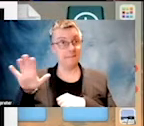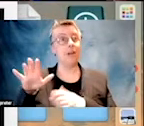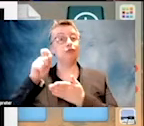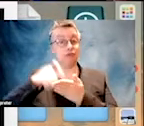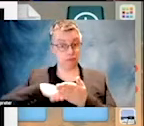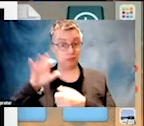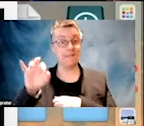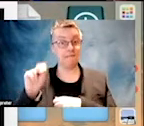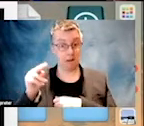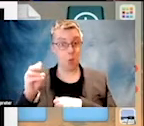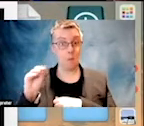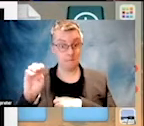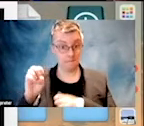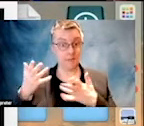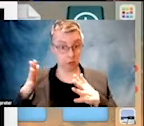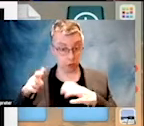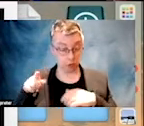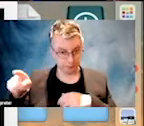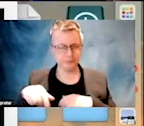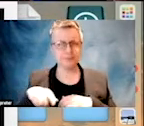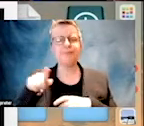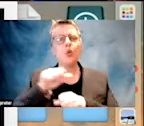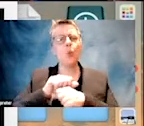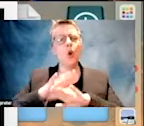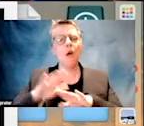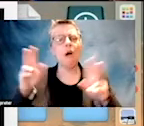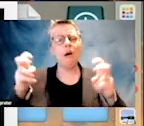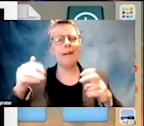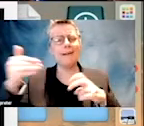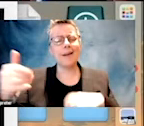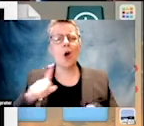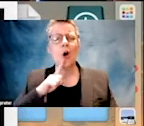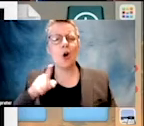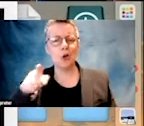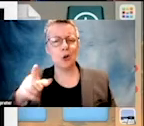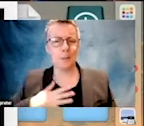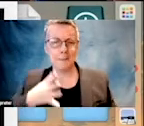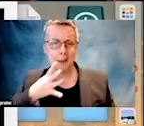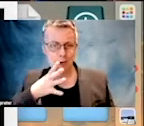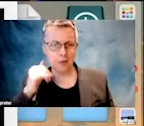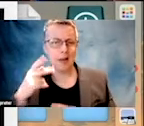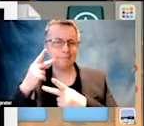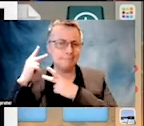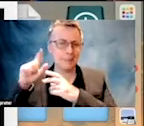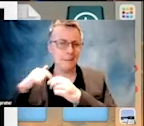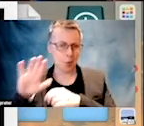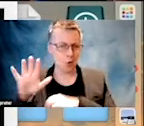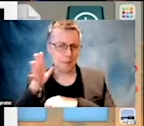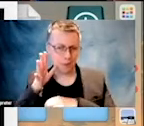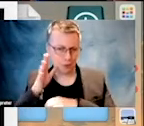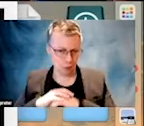and she was working on, you my mother, which was the follow-up memoir about her mother. And I was,